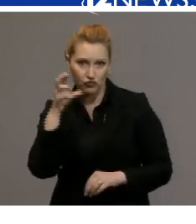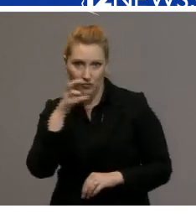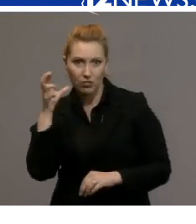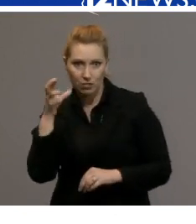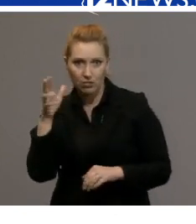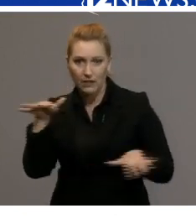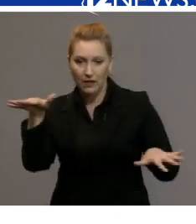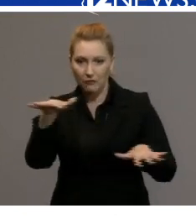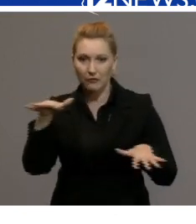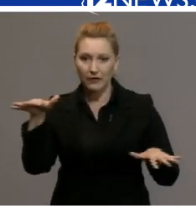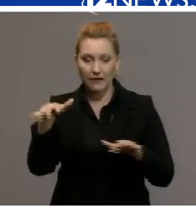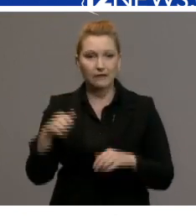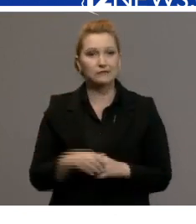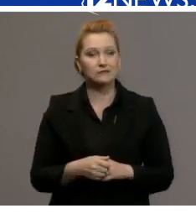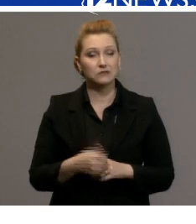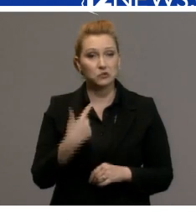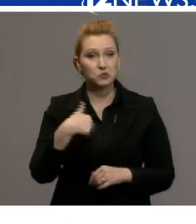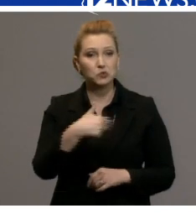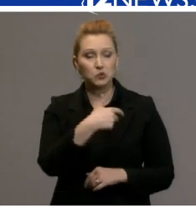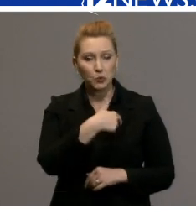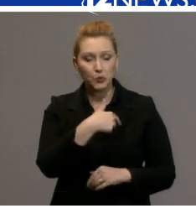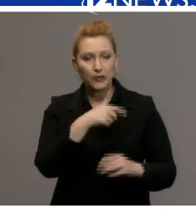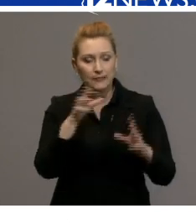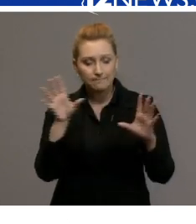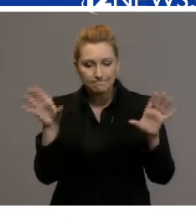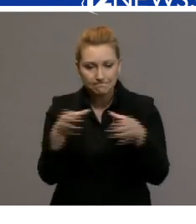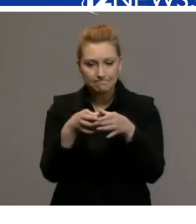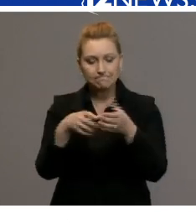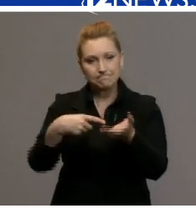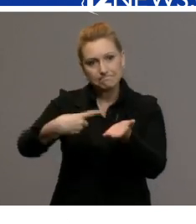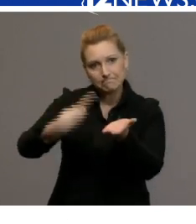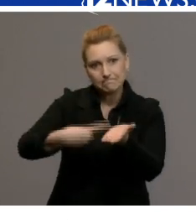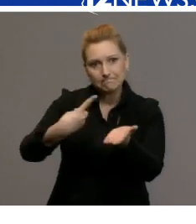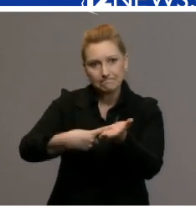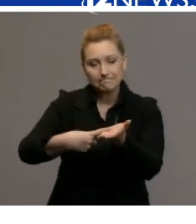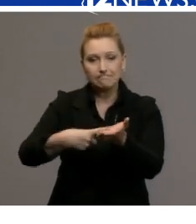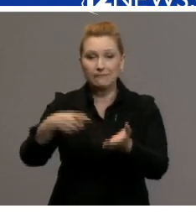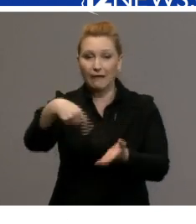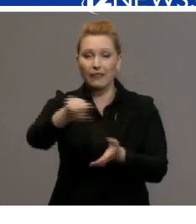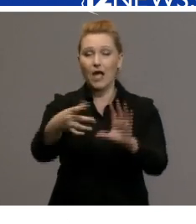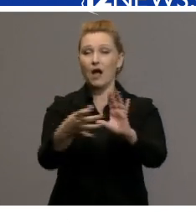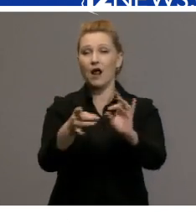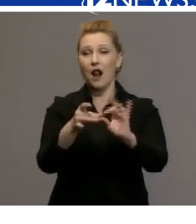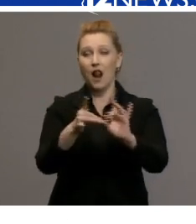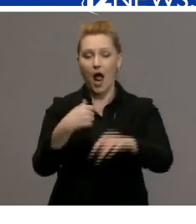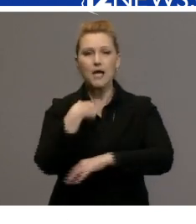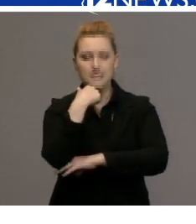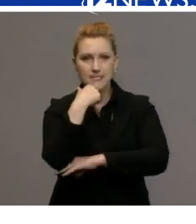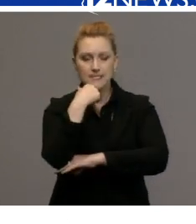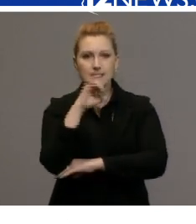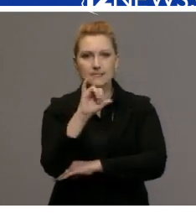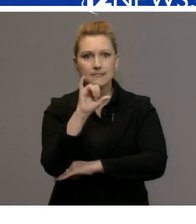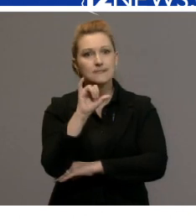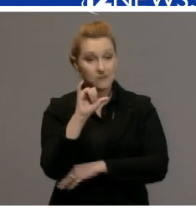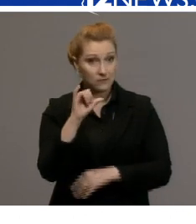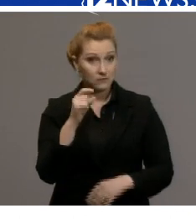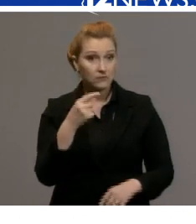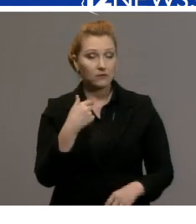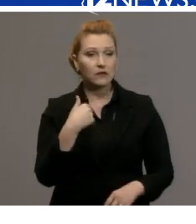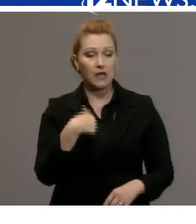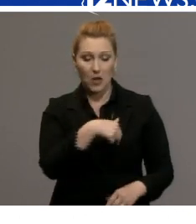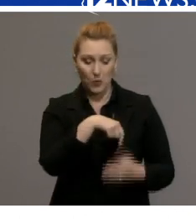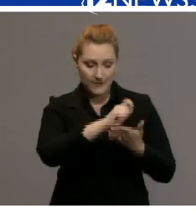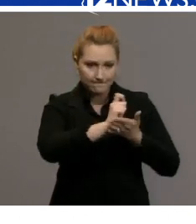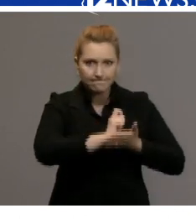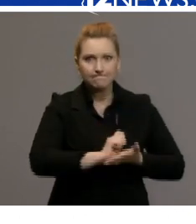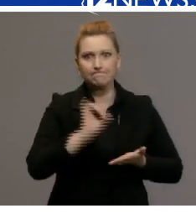listening sessions with these folks. They told us what was most important to them, and we were able to make an announcement yesterday